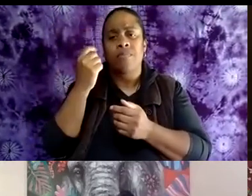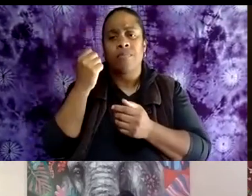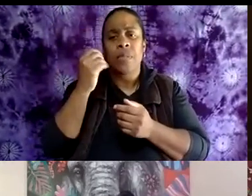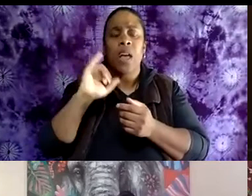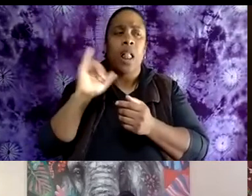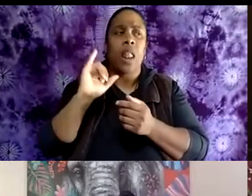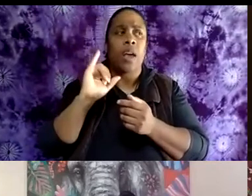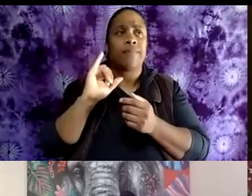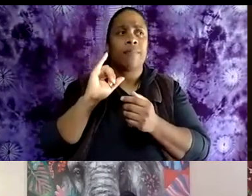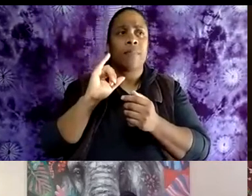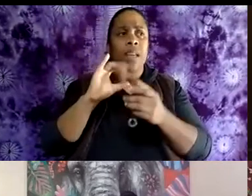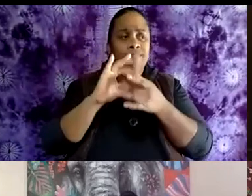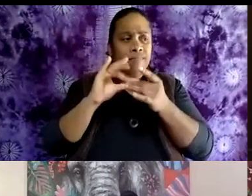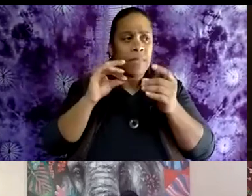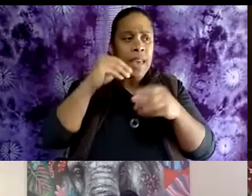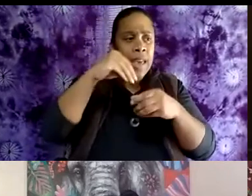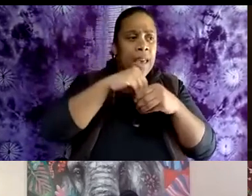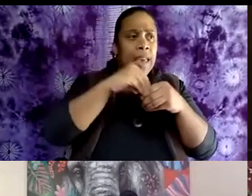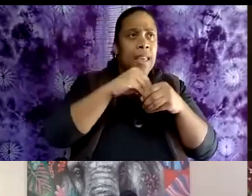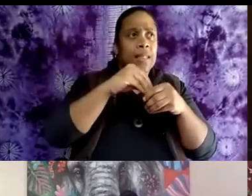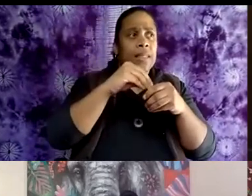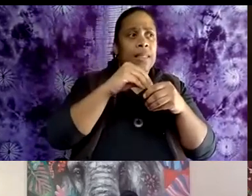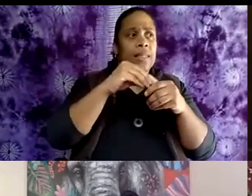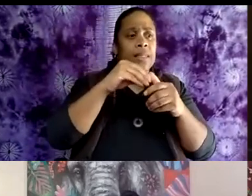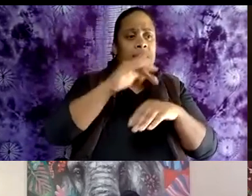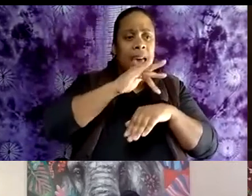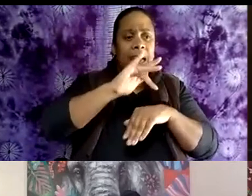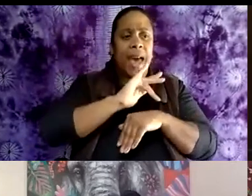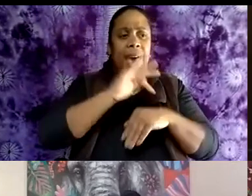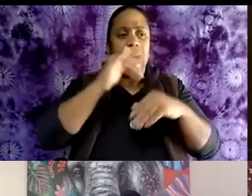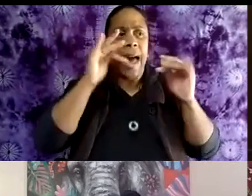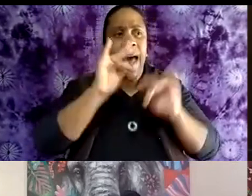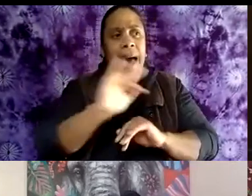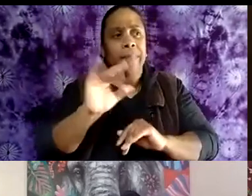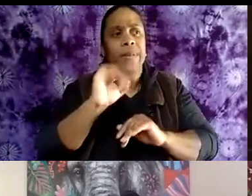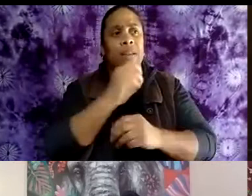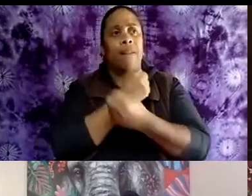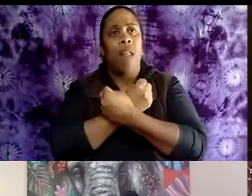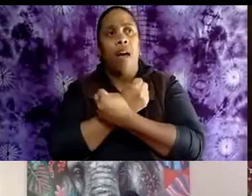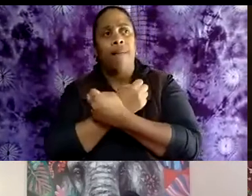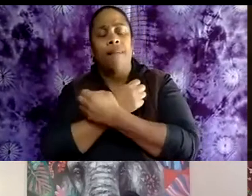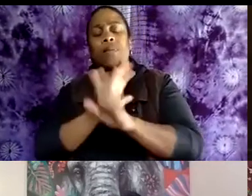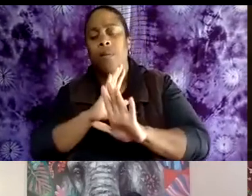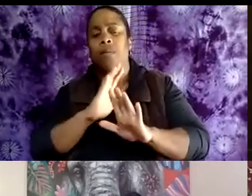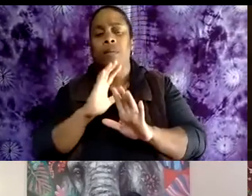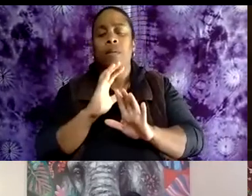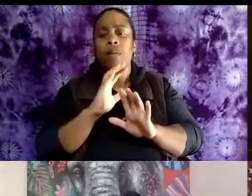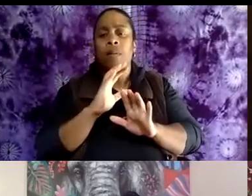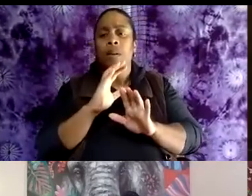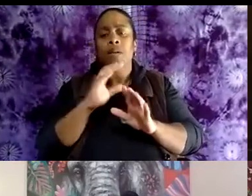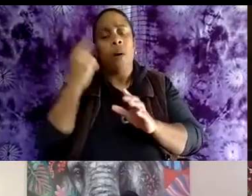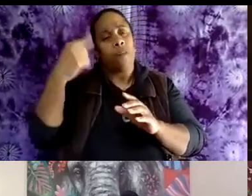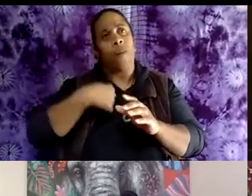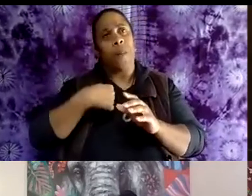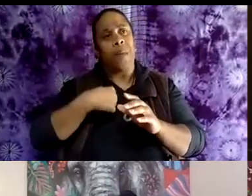be confirmed. And so for me, I'm realizing how part of why I have a